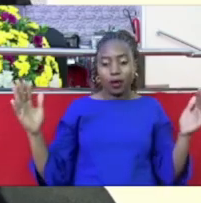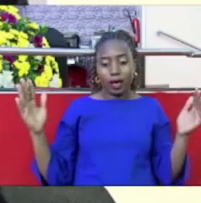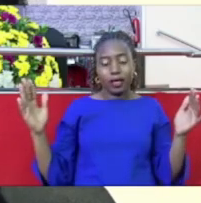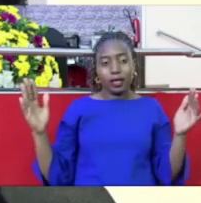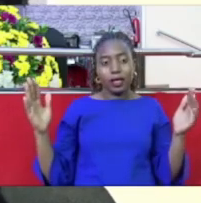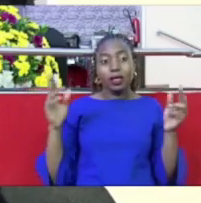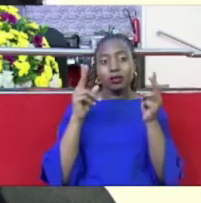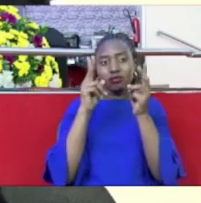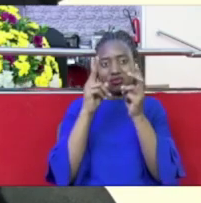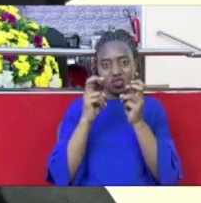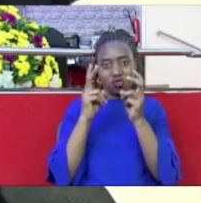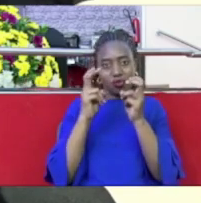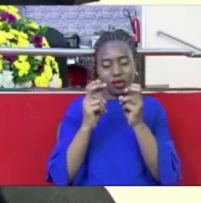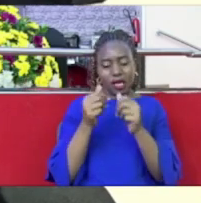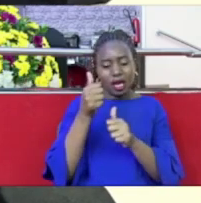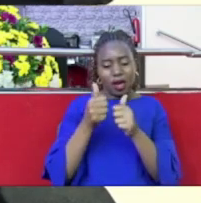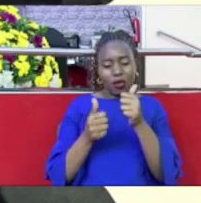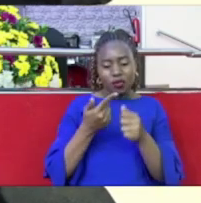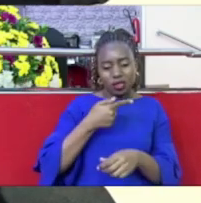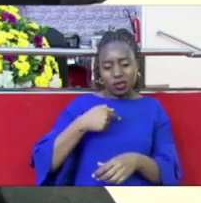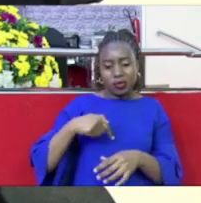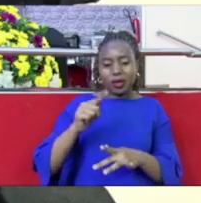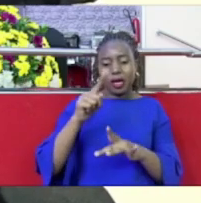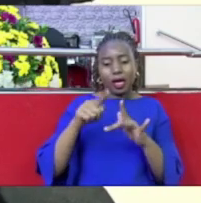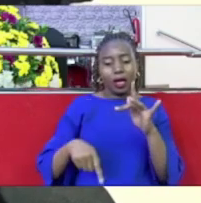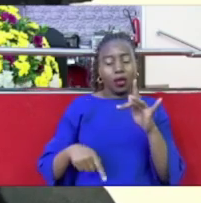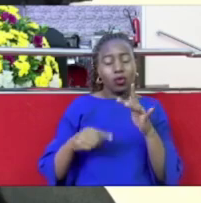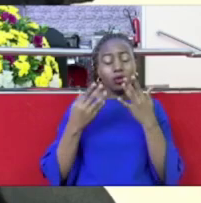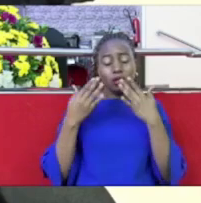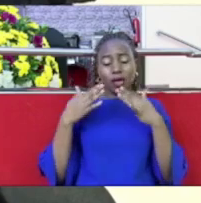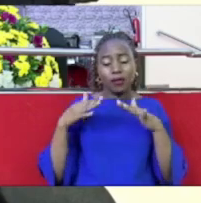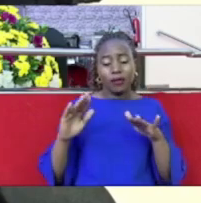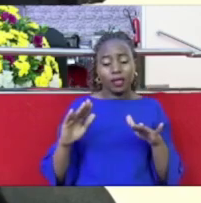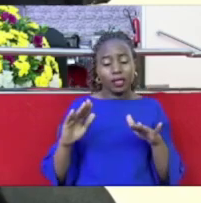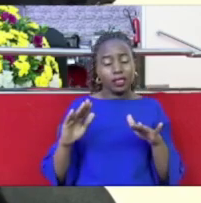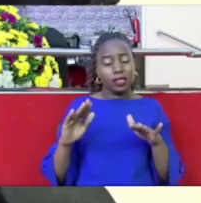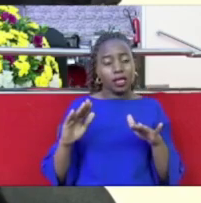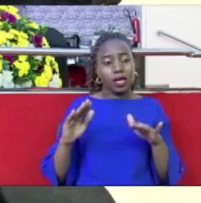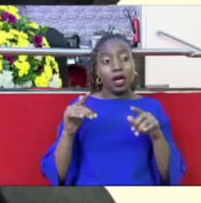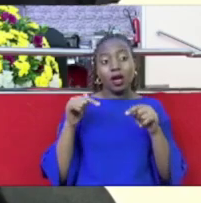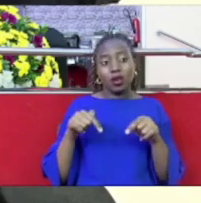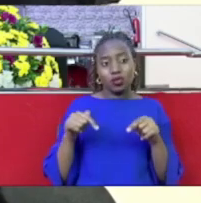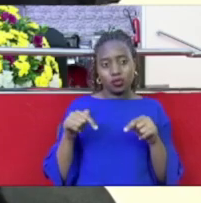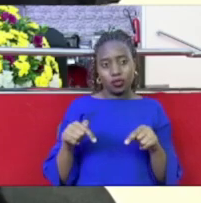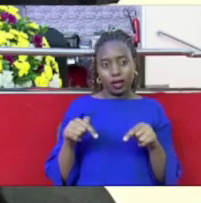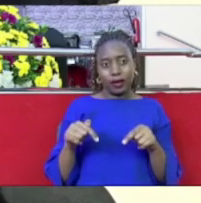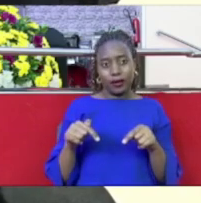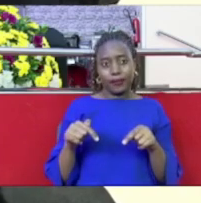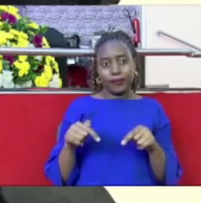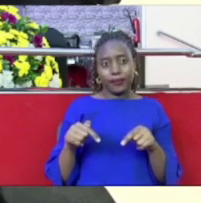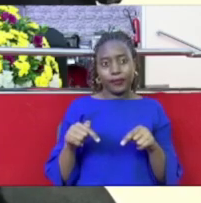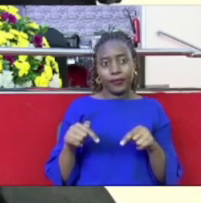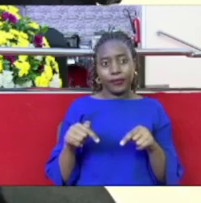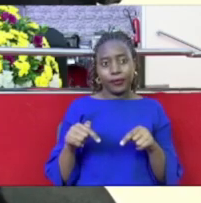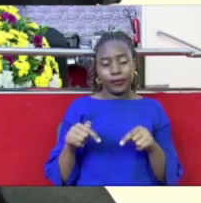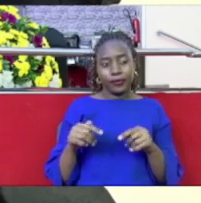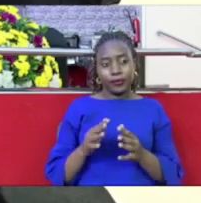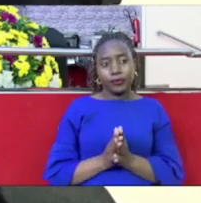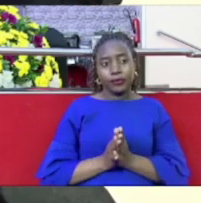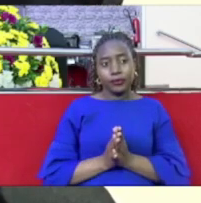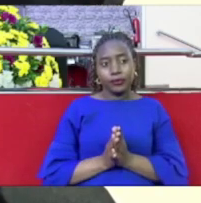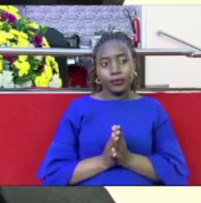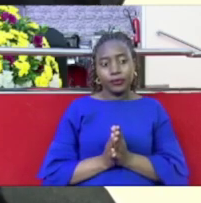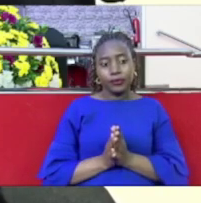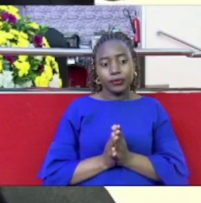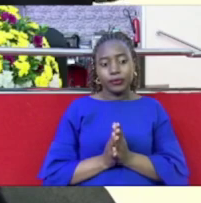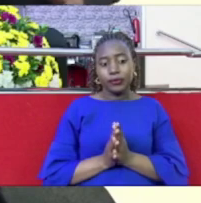sana. That we cannot clearly exhaustively cover in one sitting. Kwamba hatuwezi